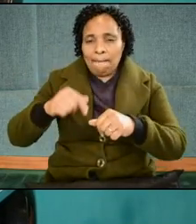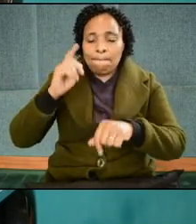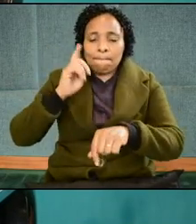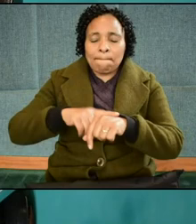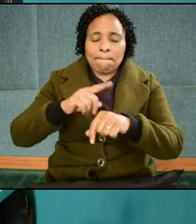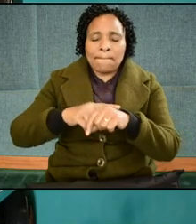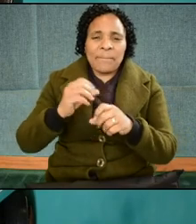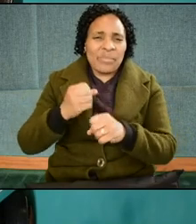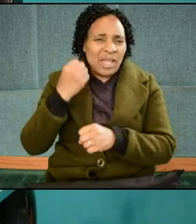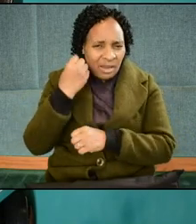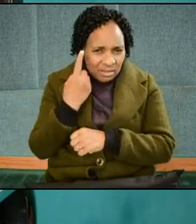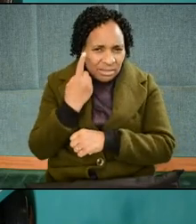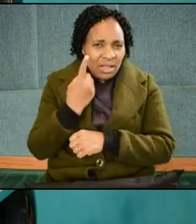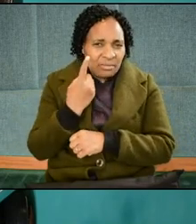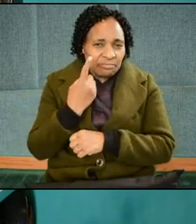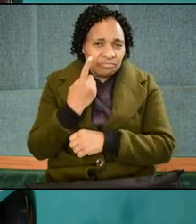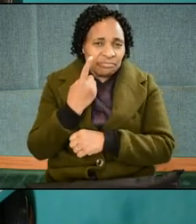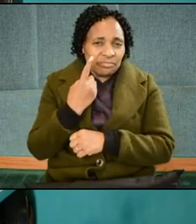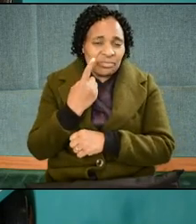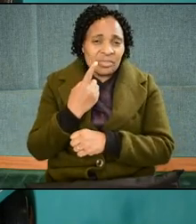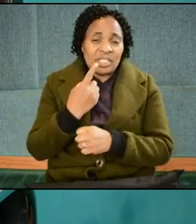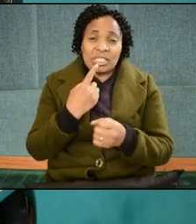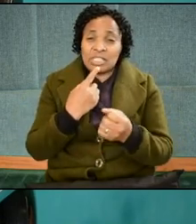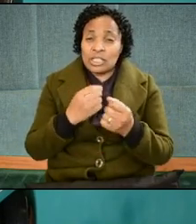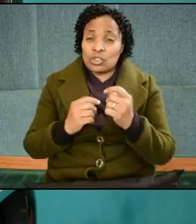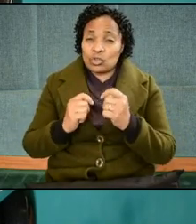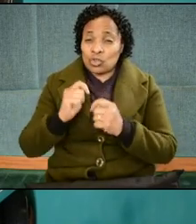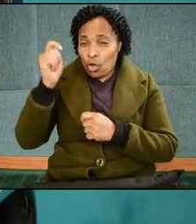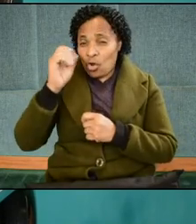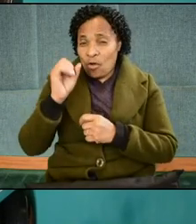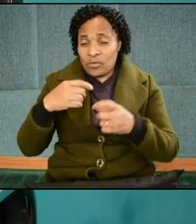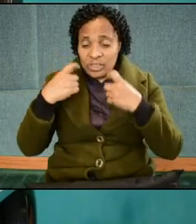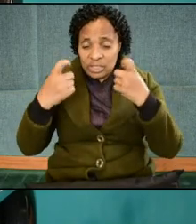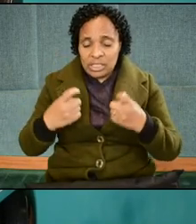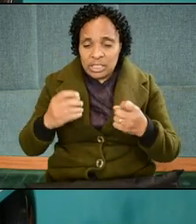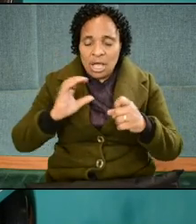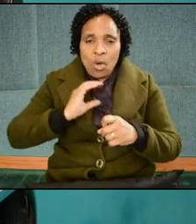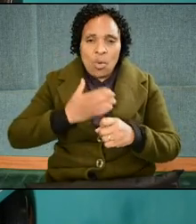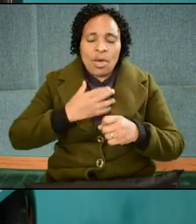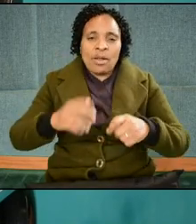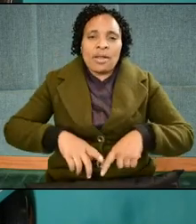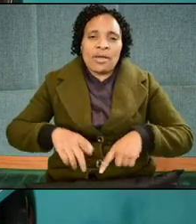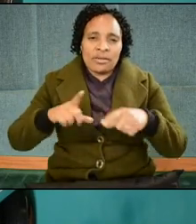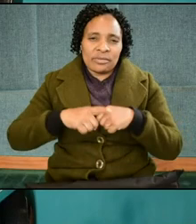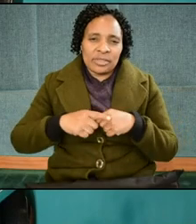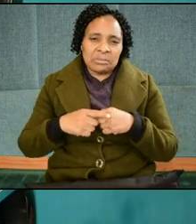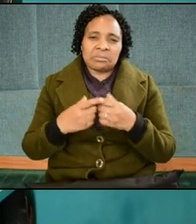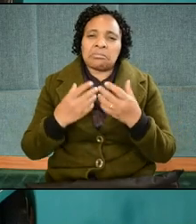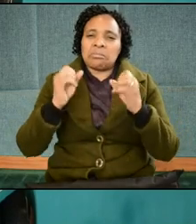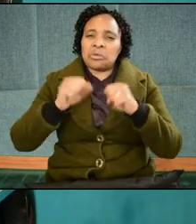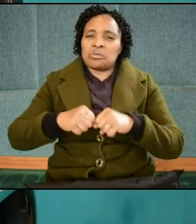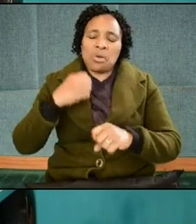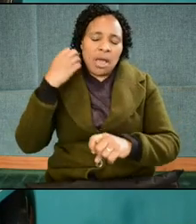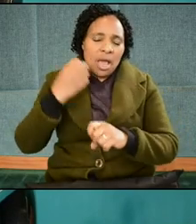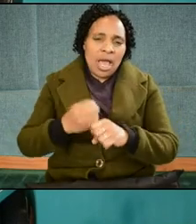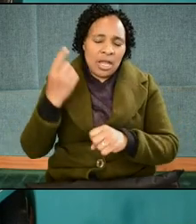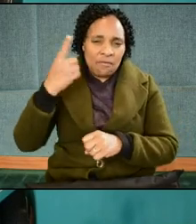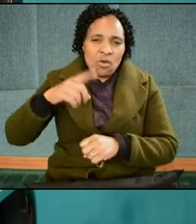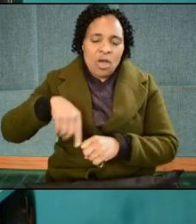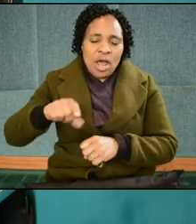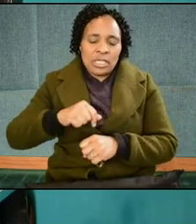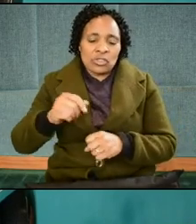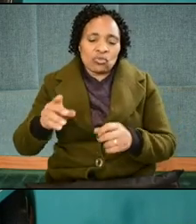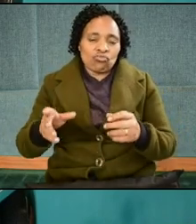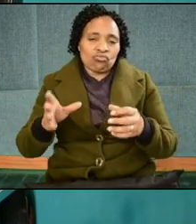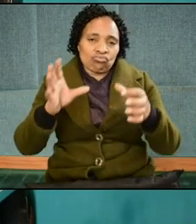just understand the toll of sin on our lives, it's going to be very hard for us to fall into it